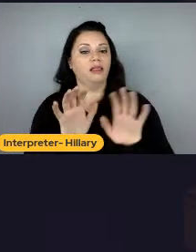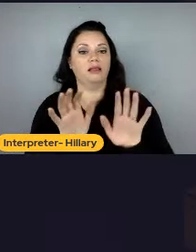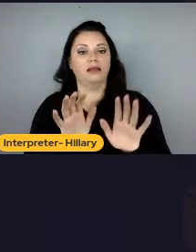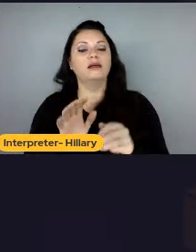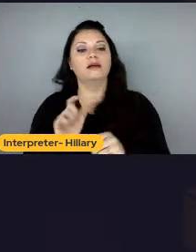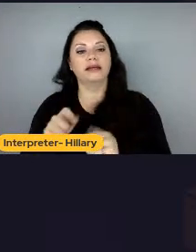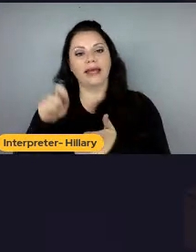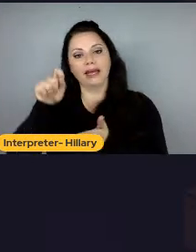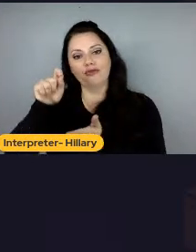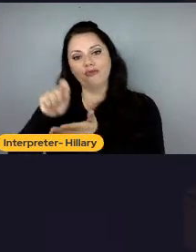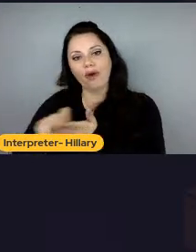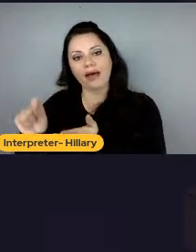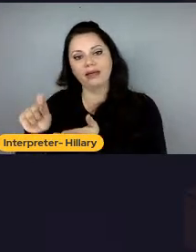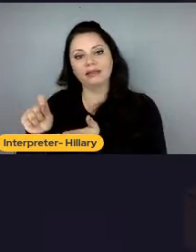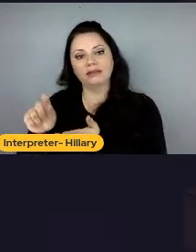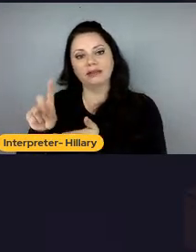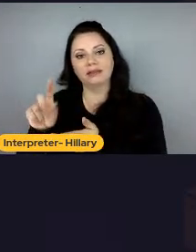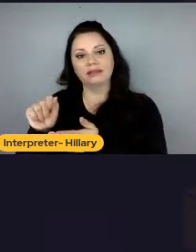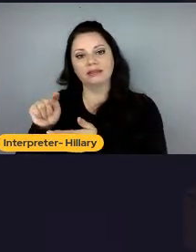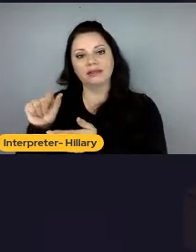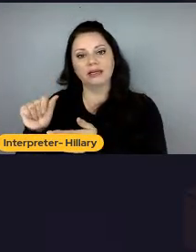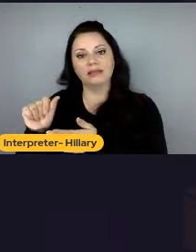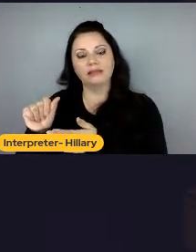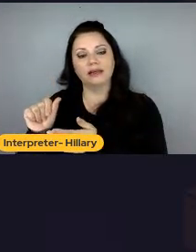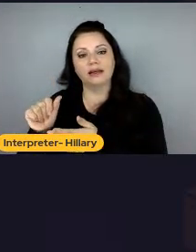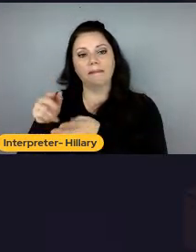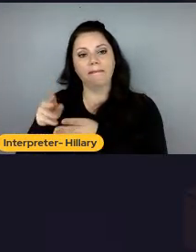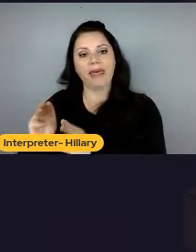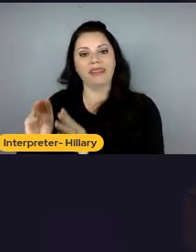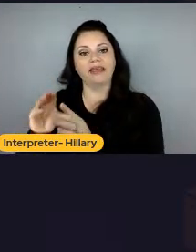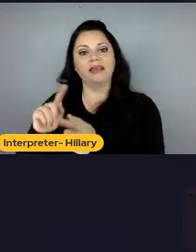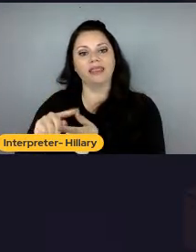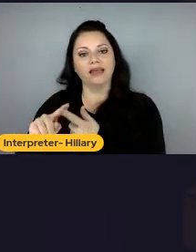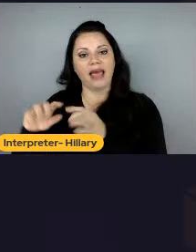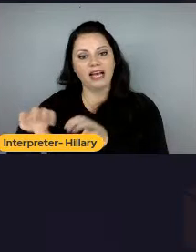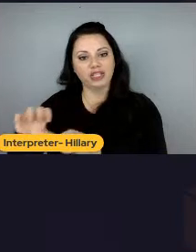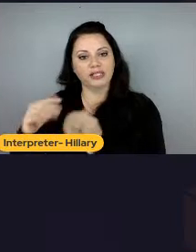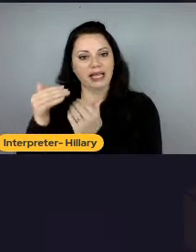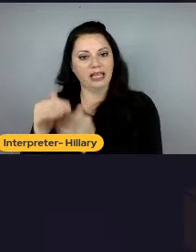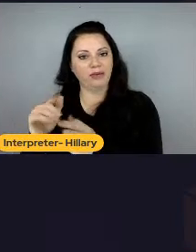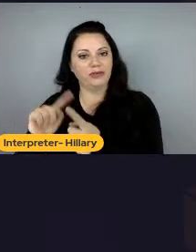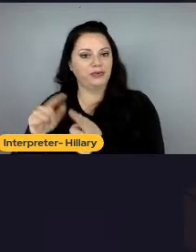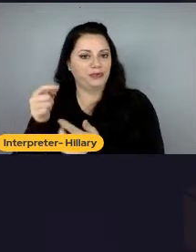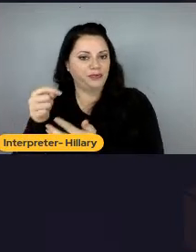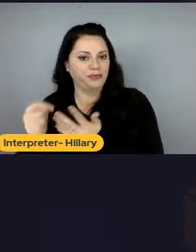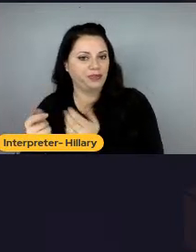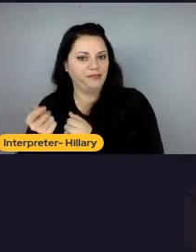write data method, the actions are limited to a few.